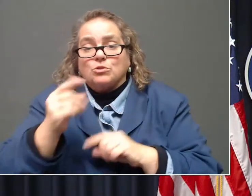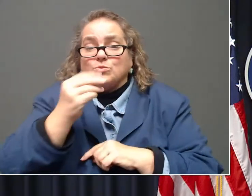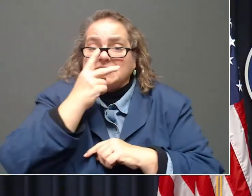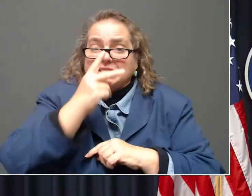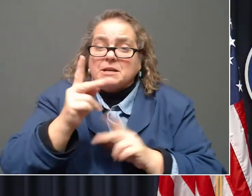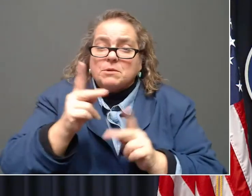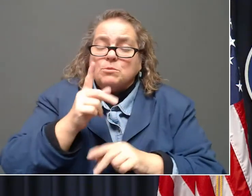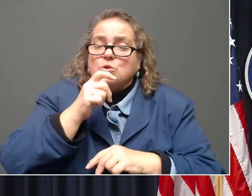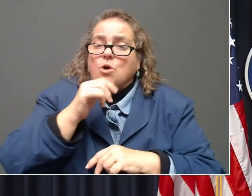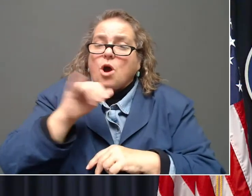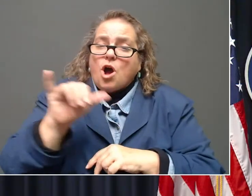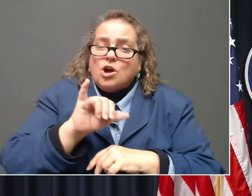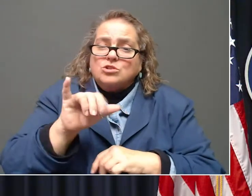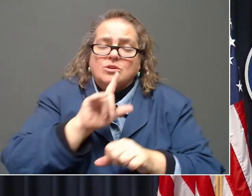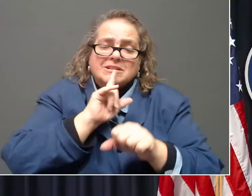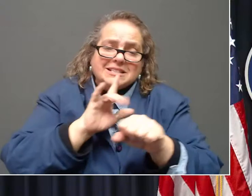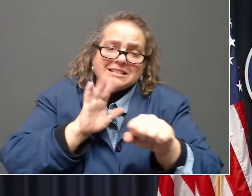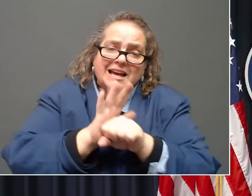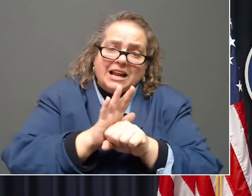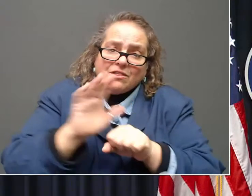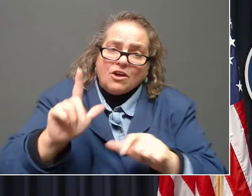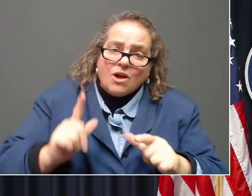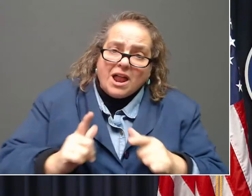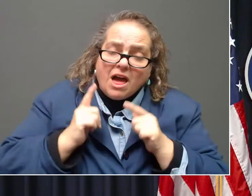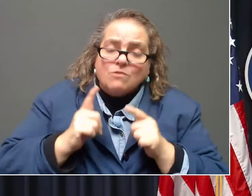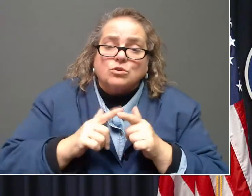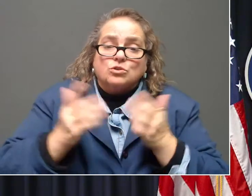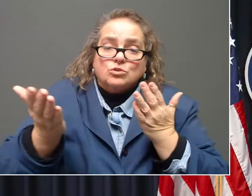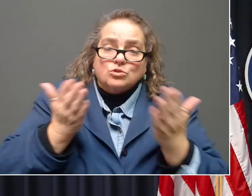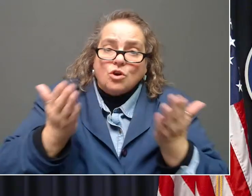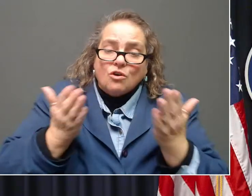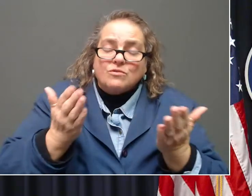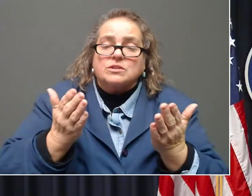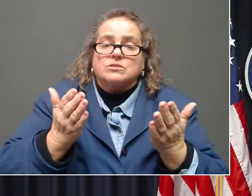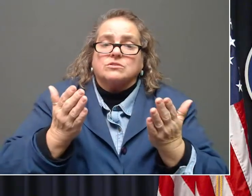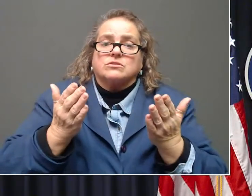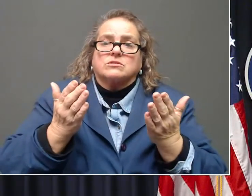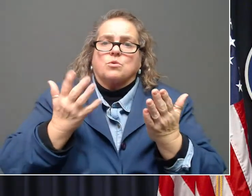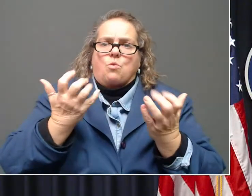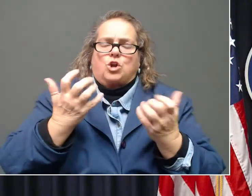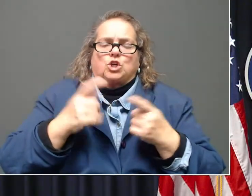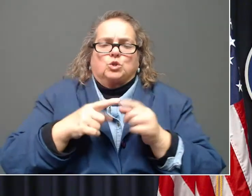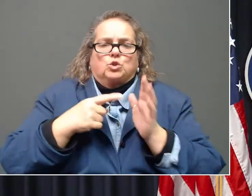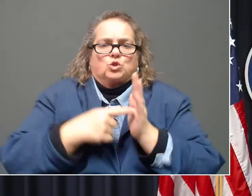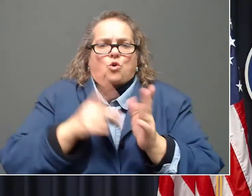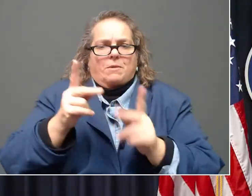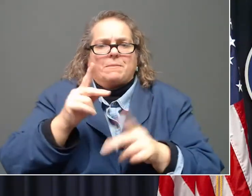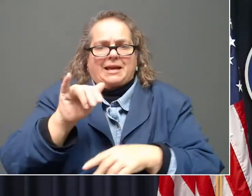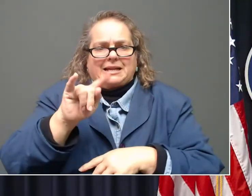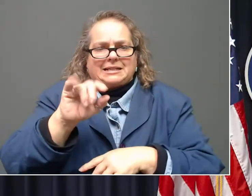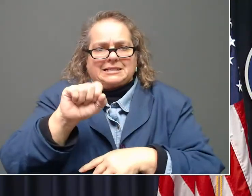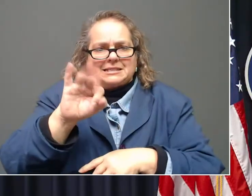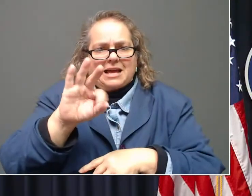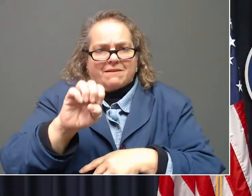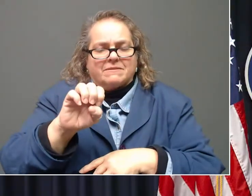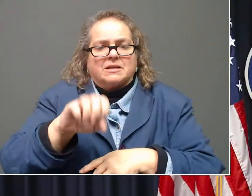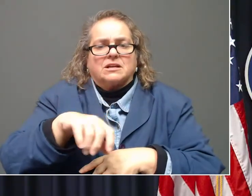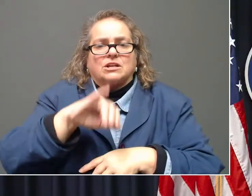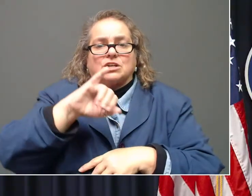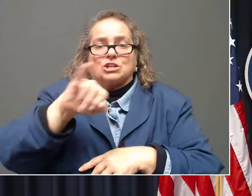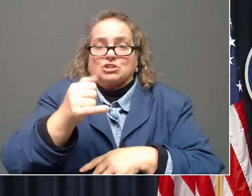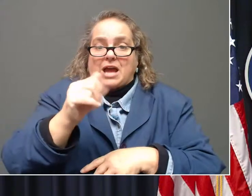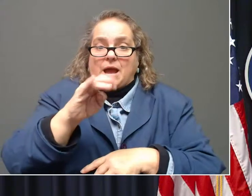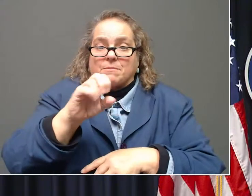that have come to Frankfort, that have been vaccinated, and that are sharing their stories with